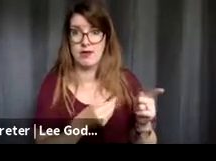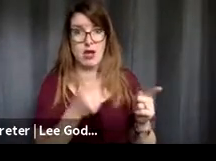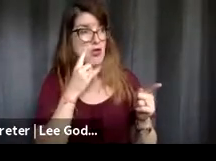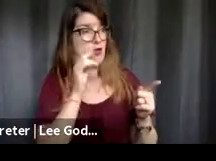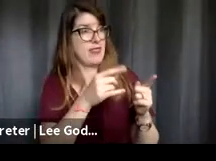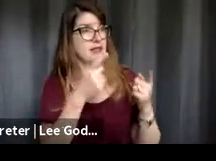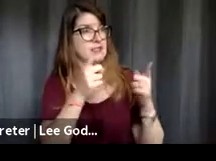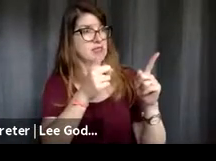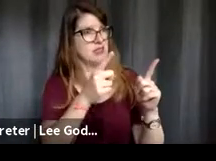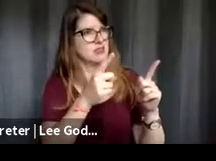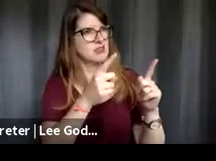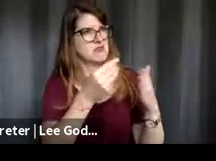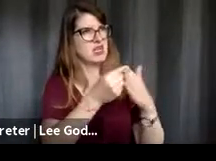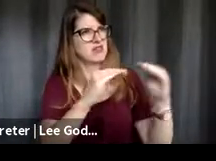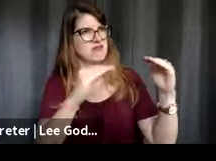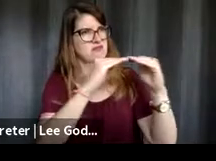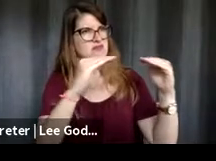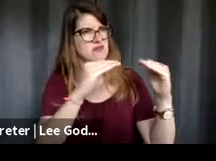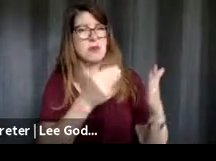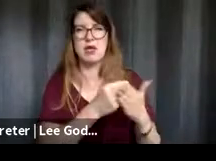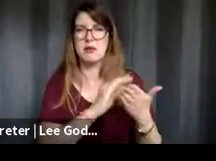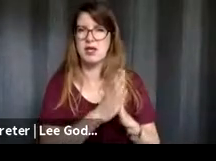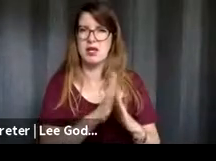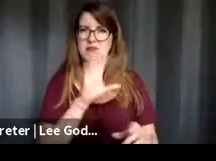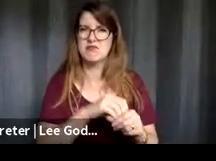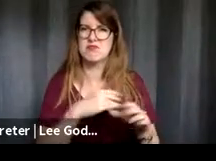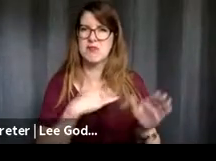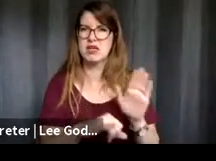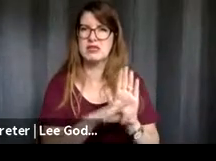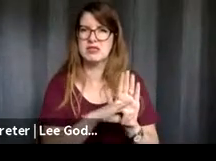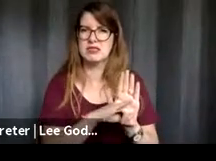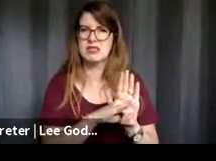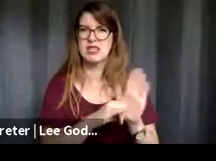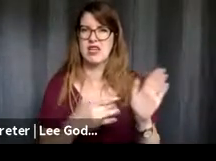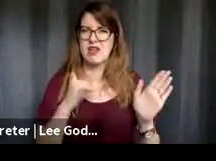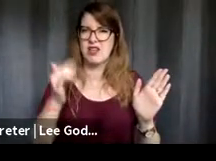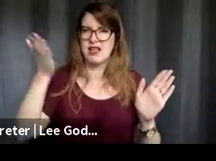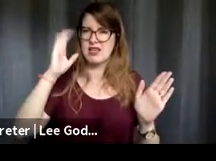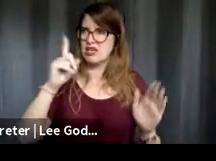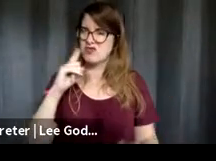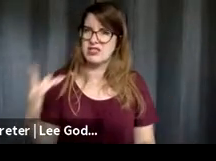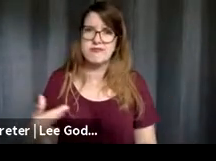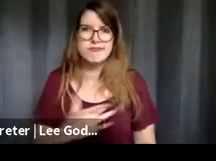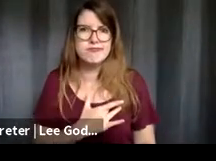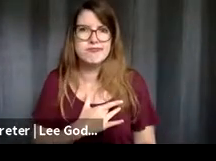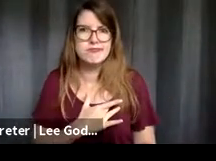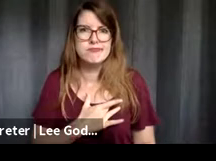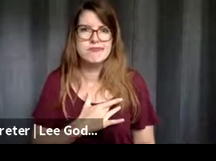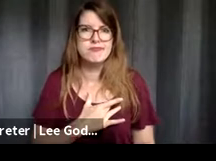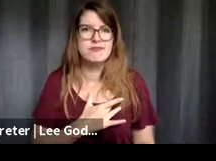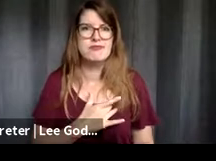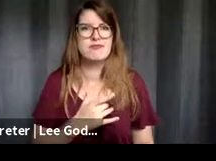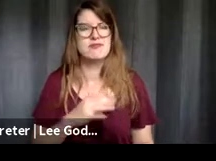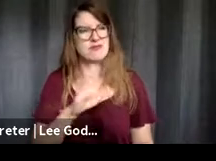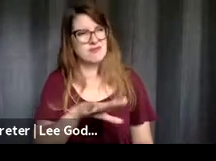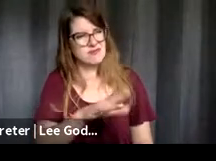success was money. Money became part of my identity. And I really felt God stripping that away, that people loved me